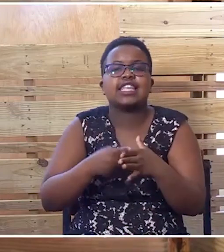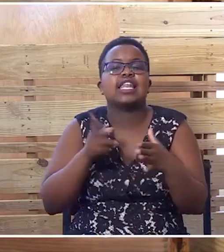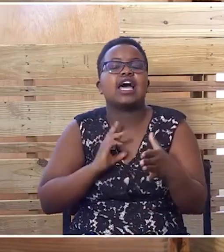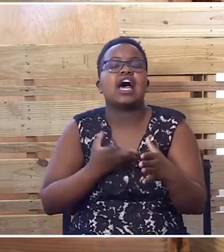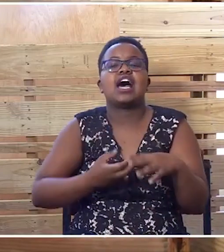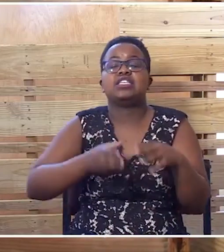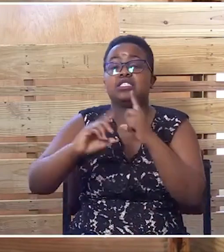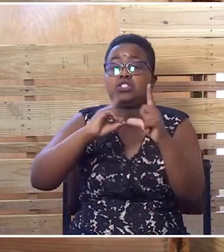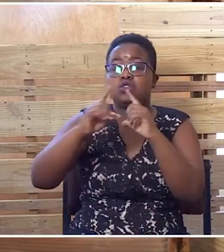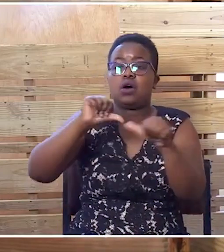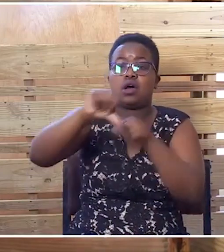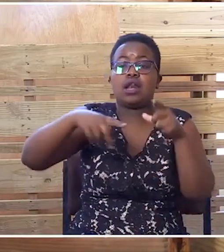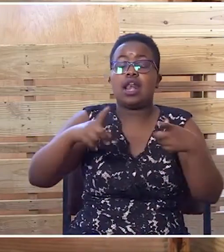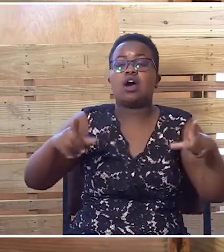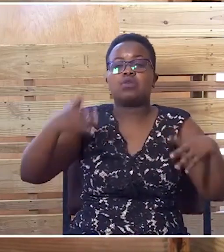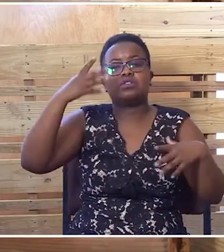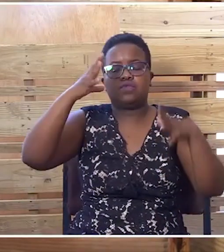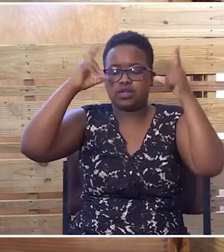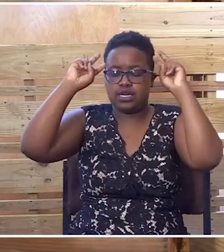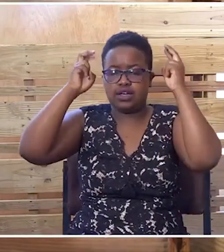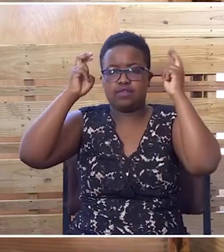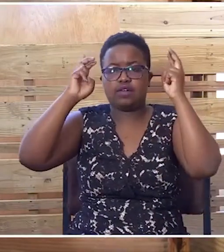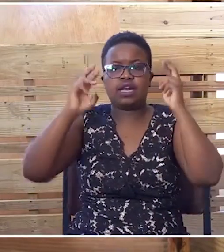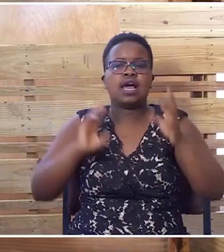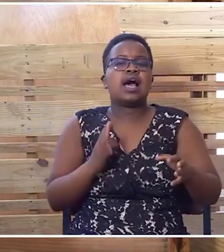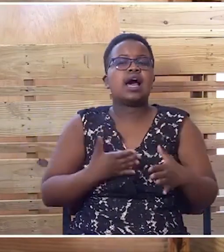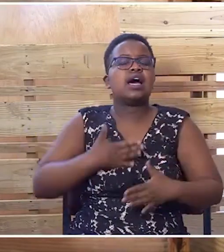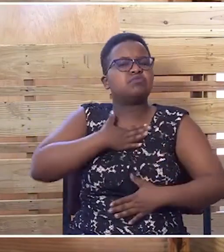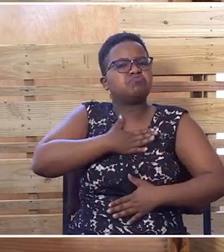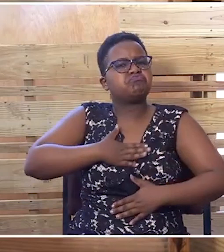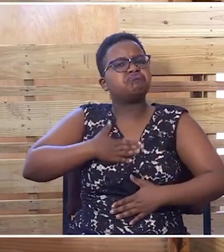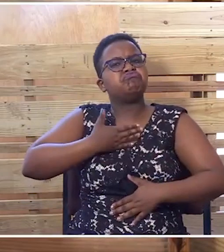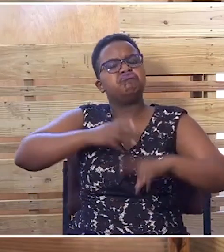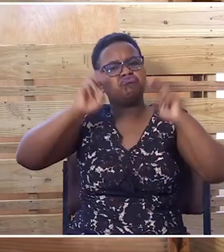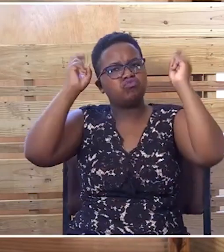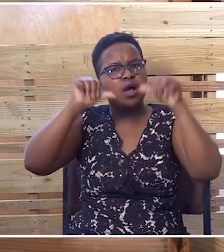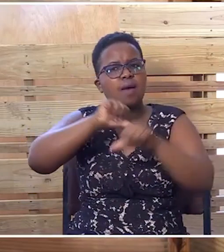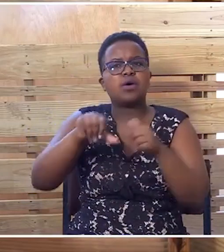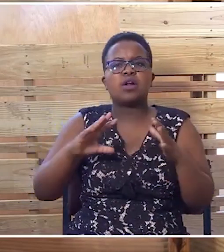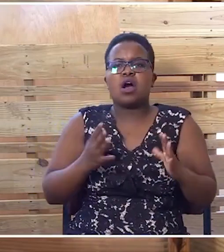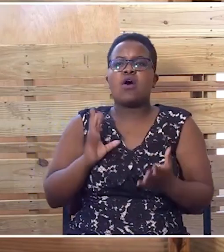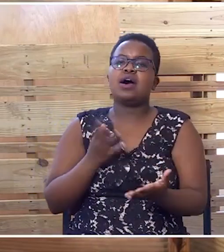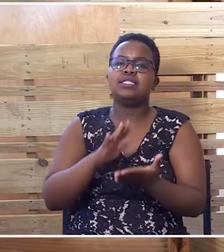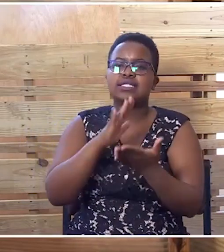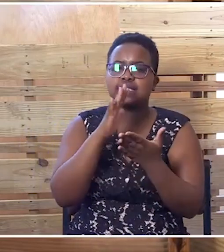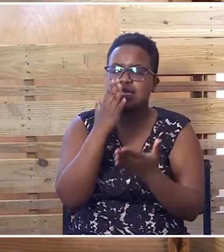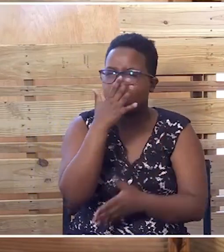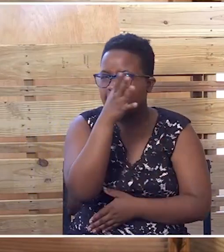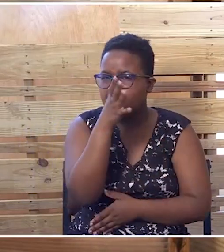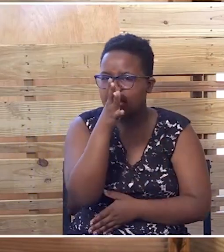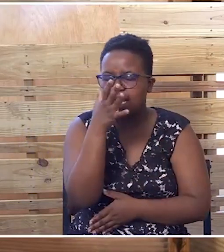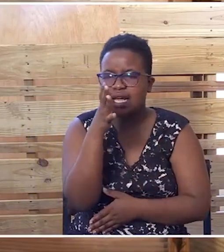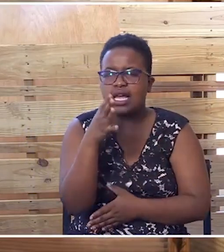him. So we are not pleasing God by lying. And commandment 10, the last commandment, is that God